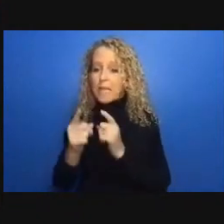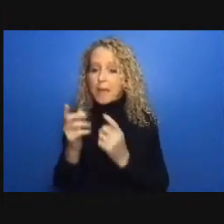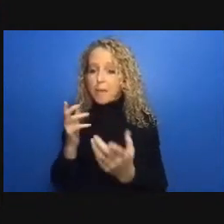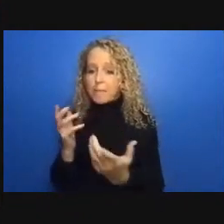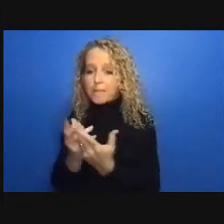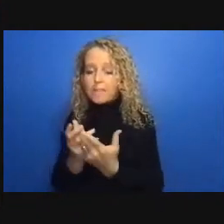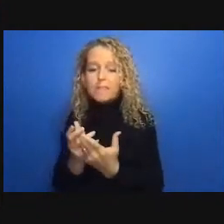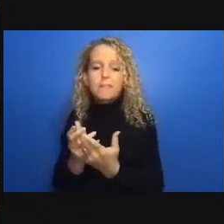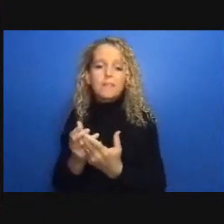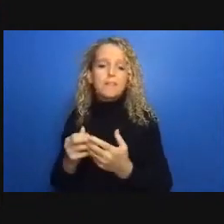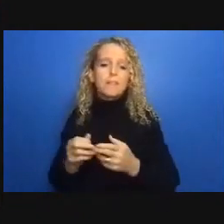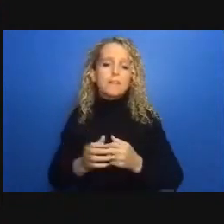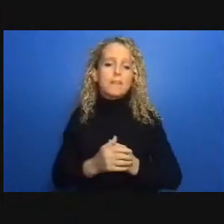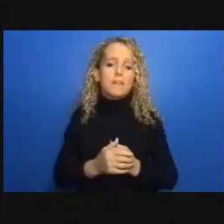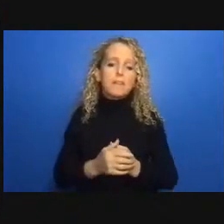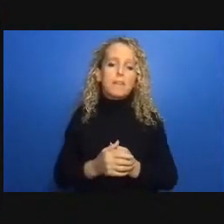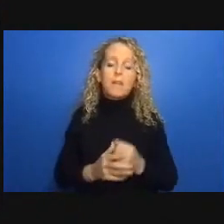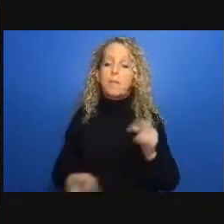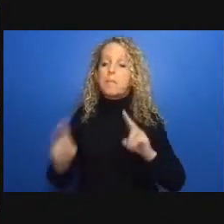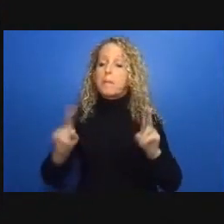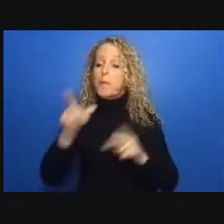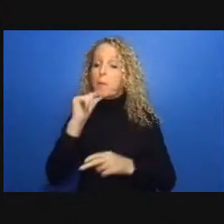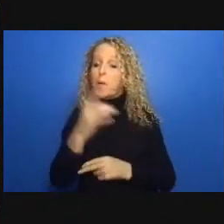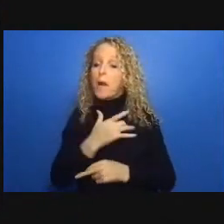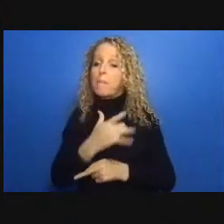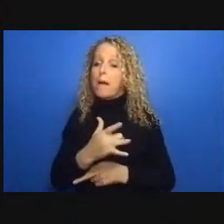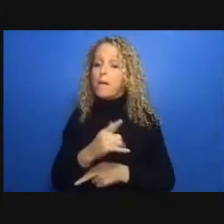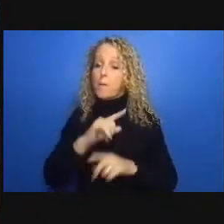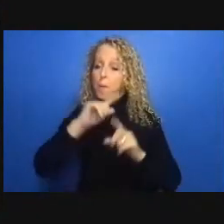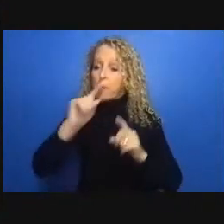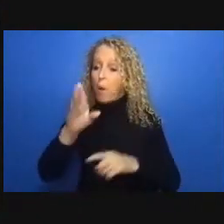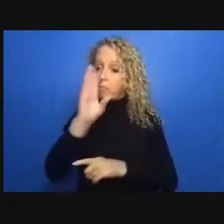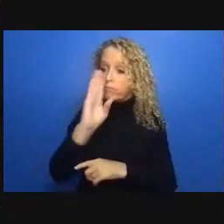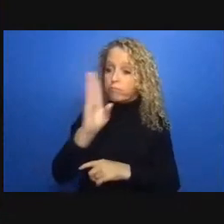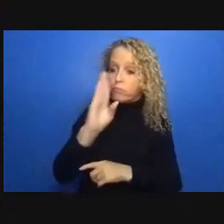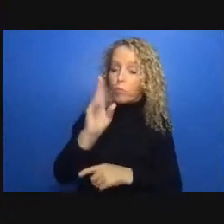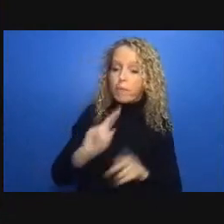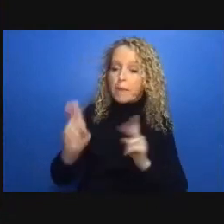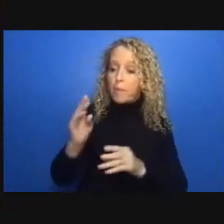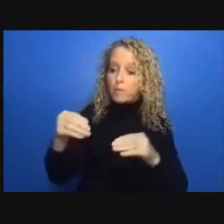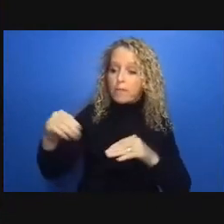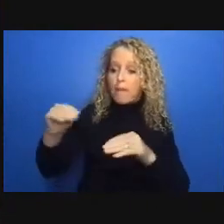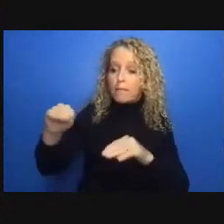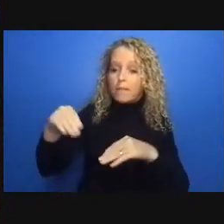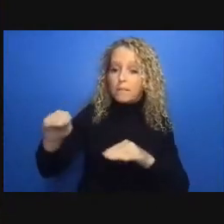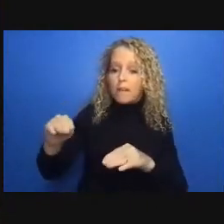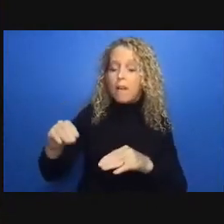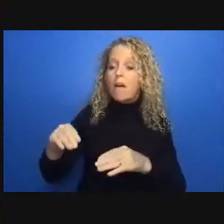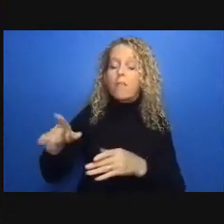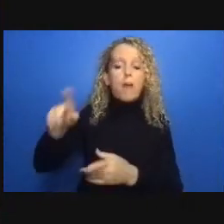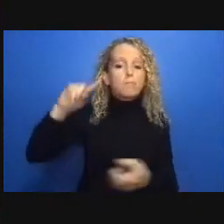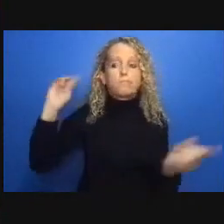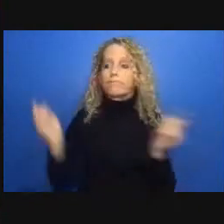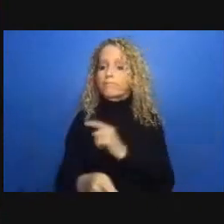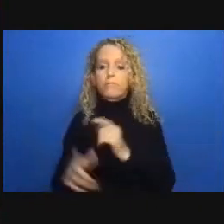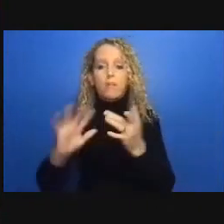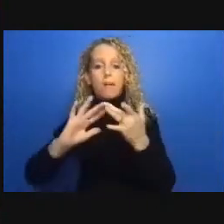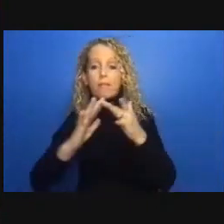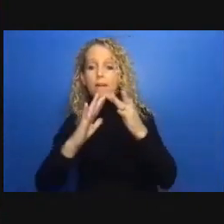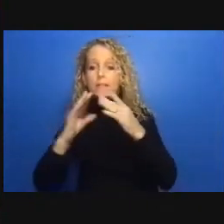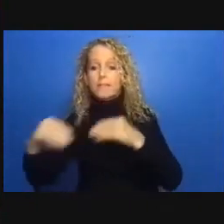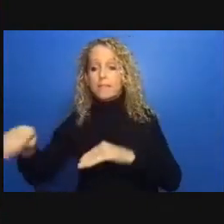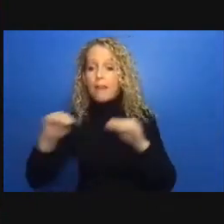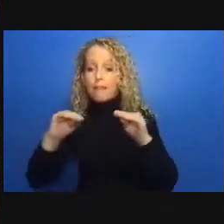people going used to selling direct to people, moving to online stores almost overnight. Internet